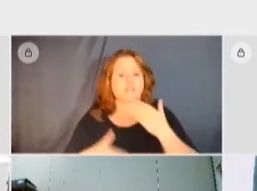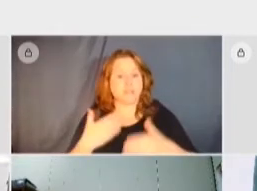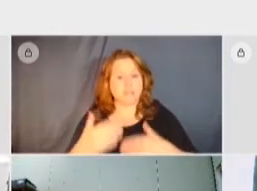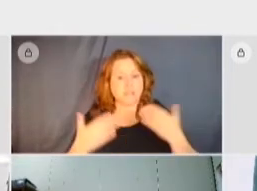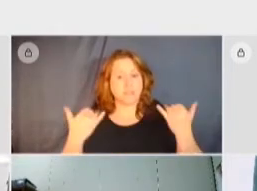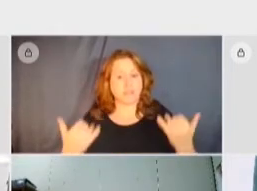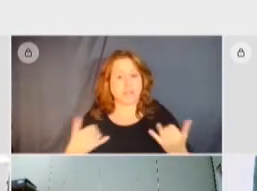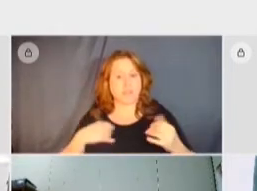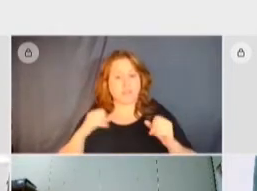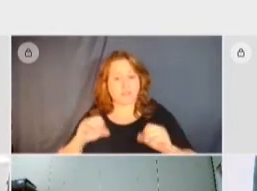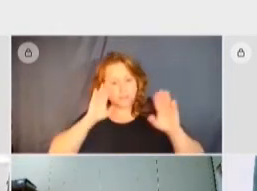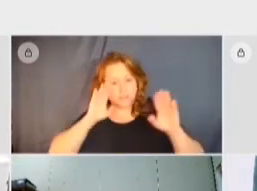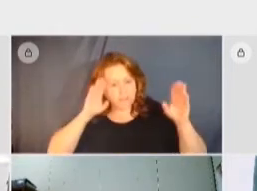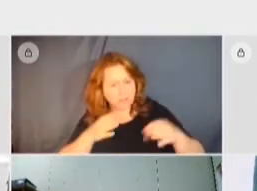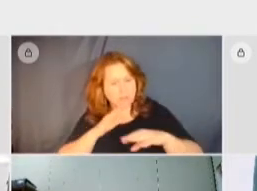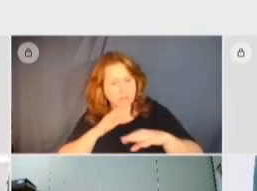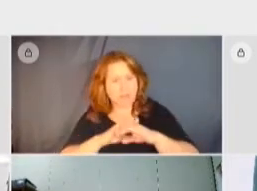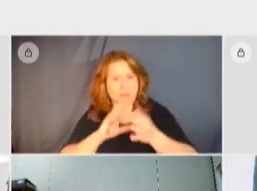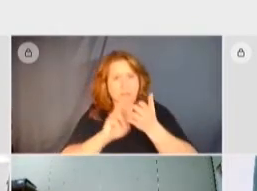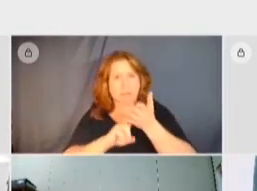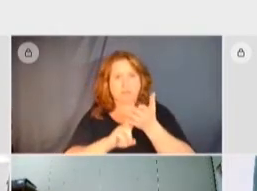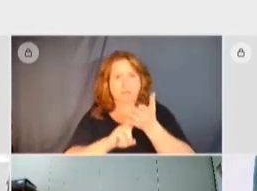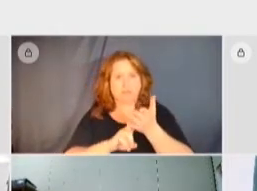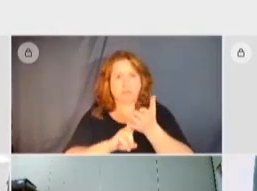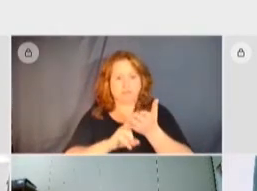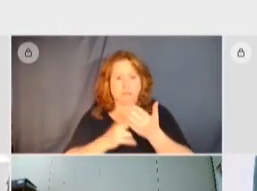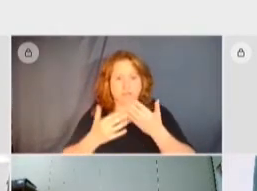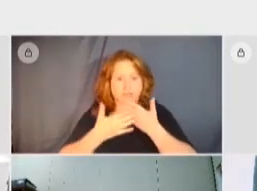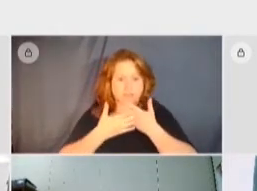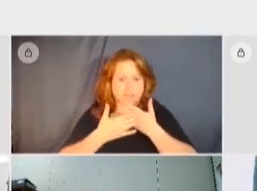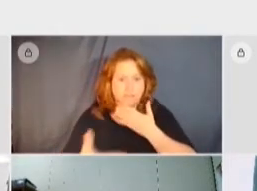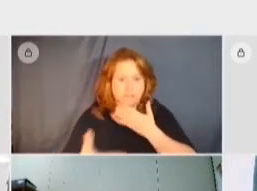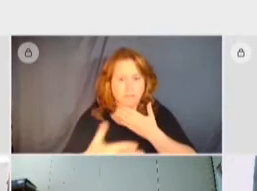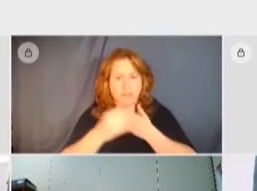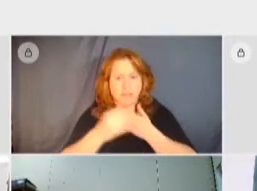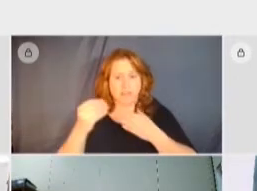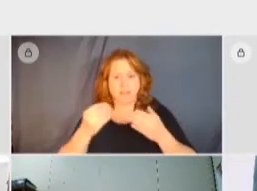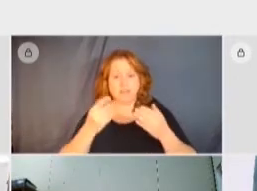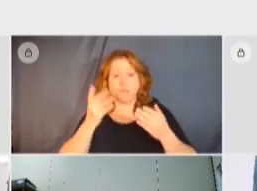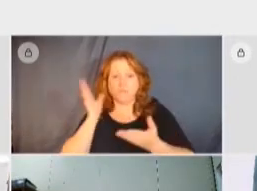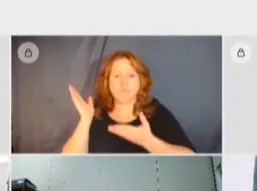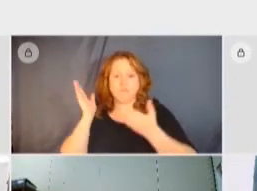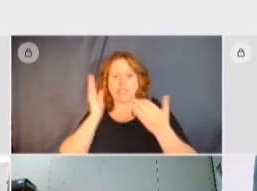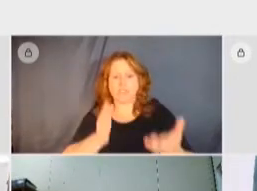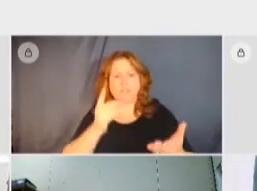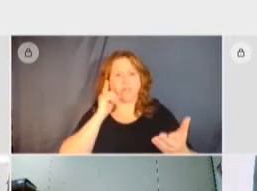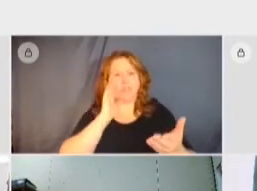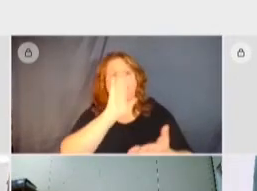sums to you for consideration once we've come up with that plan.